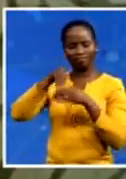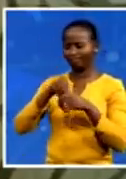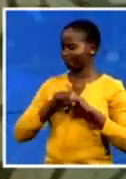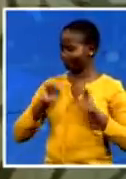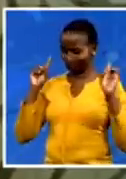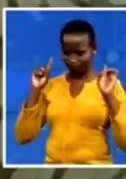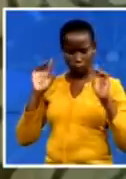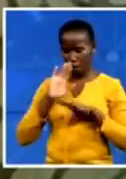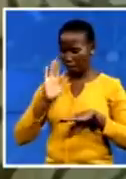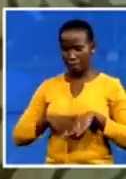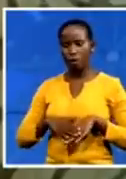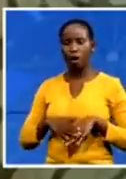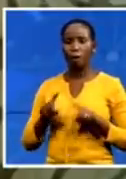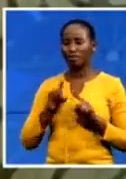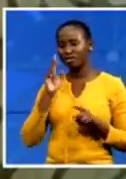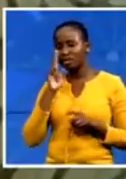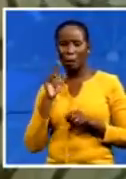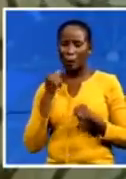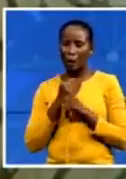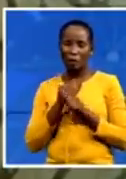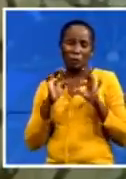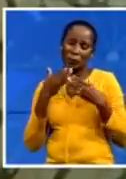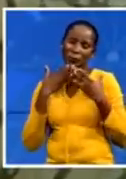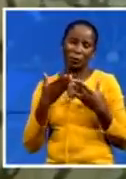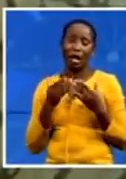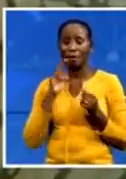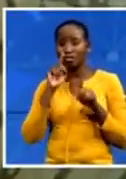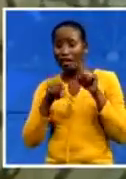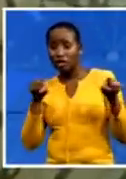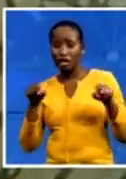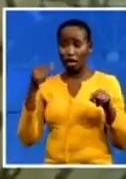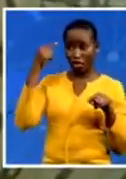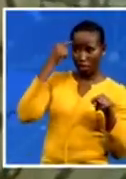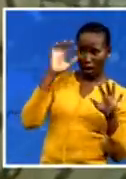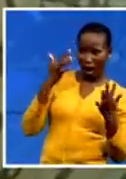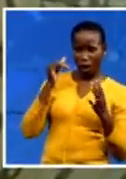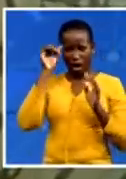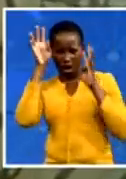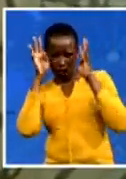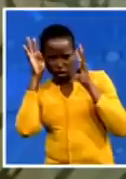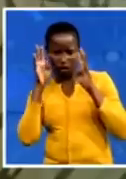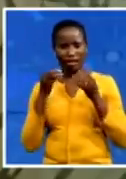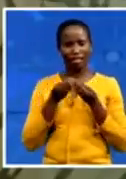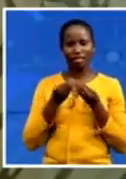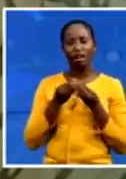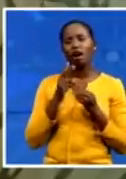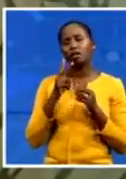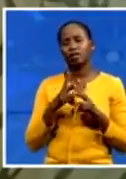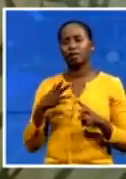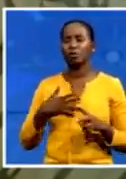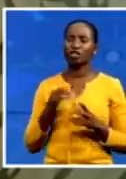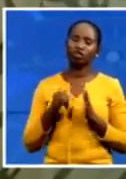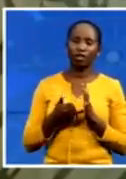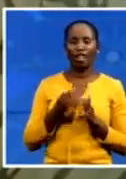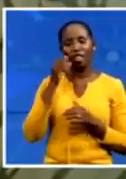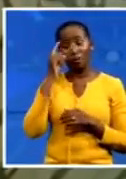conducive to the kind of diversity of thought, innovation, and just forward-thinking momentum that this country needs at the moment. Okay, Mbali, let's also